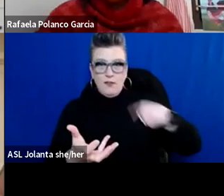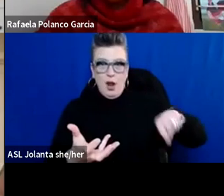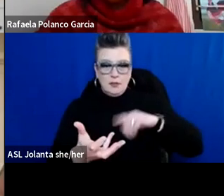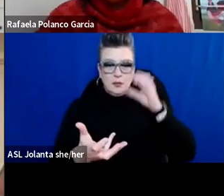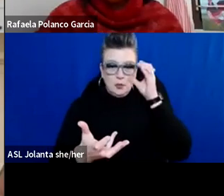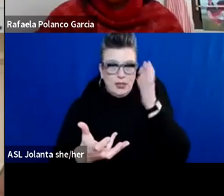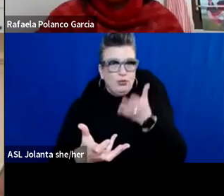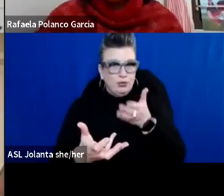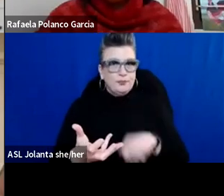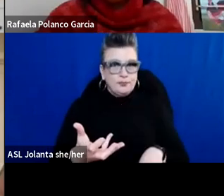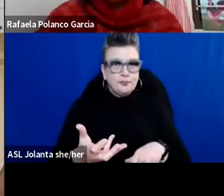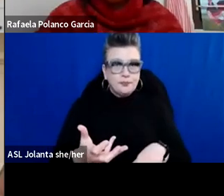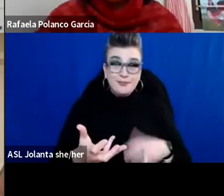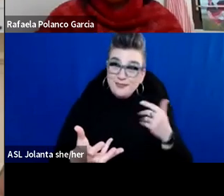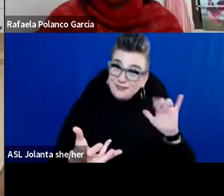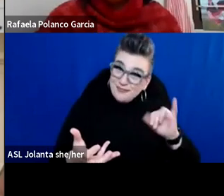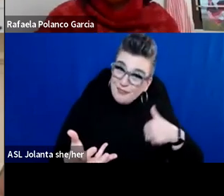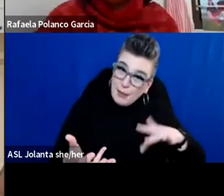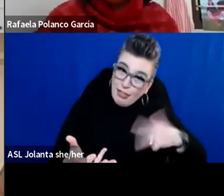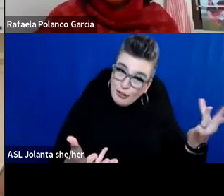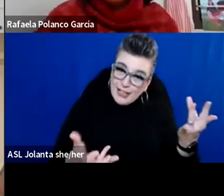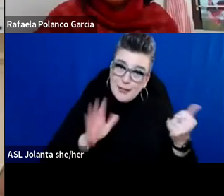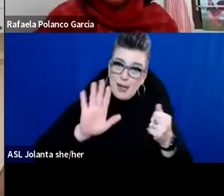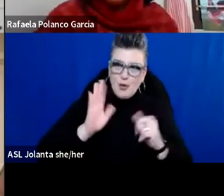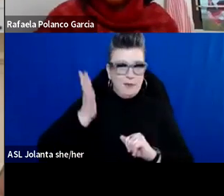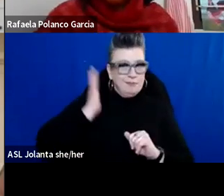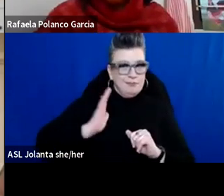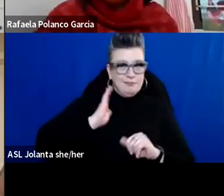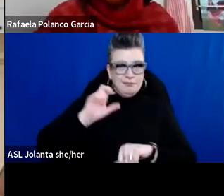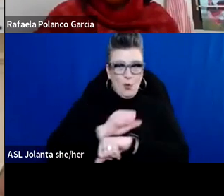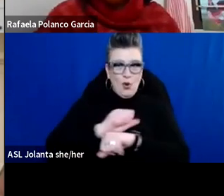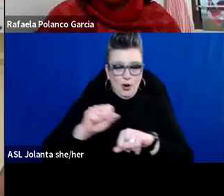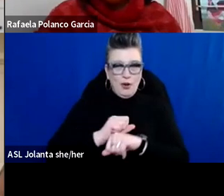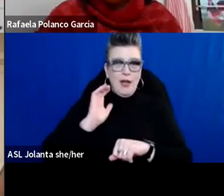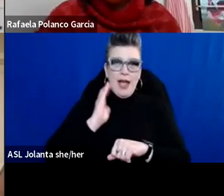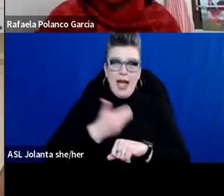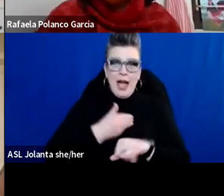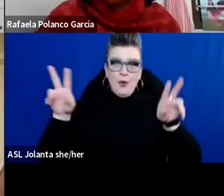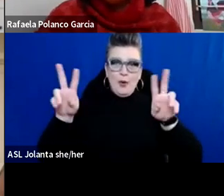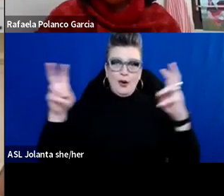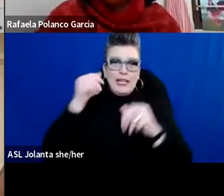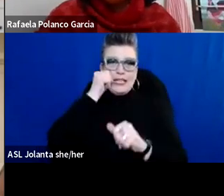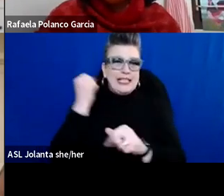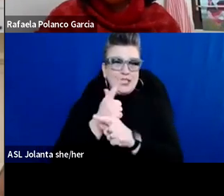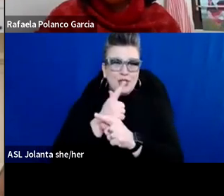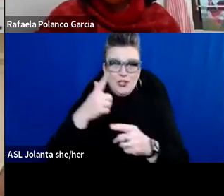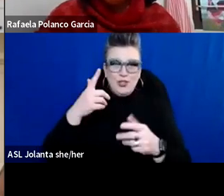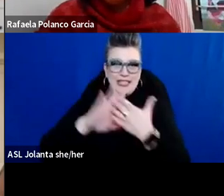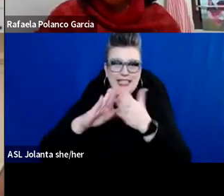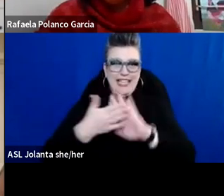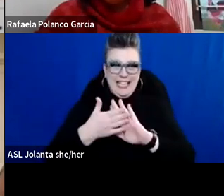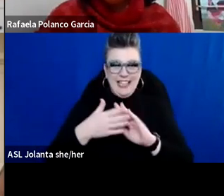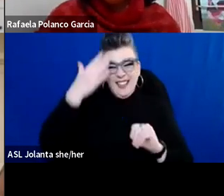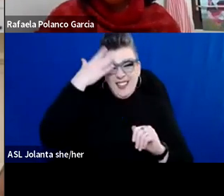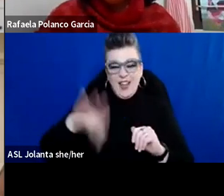also am thrilled by your past work in our sister city a couple hundred miles down route 95